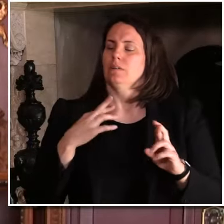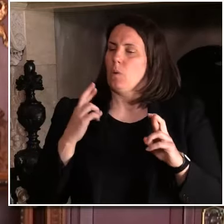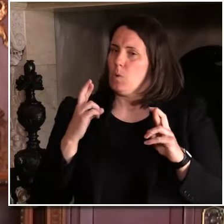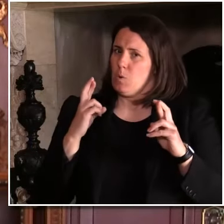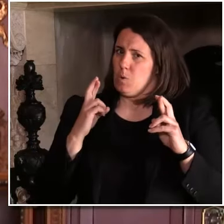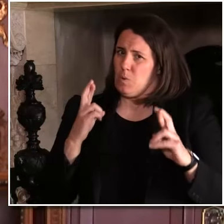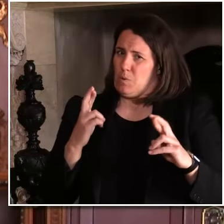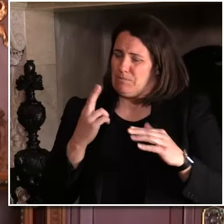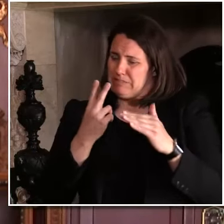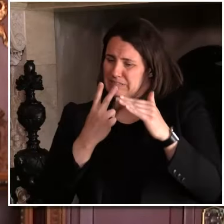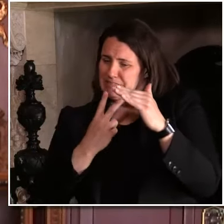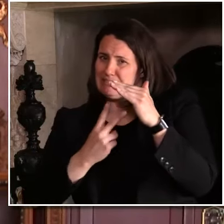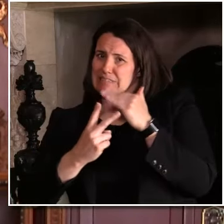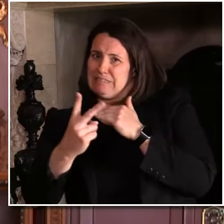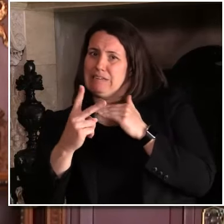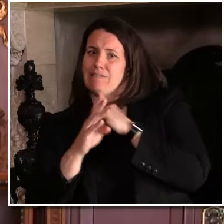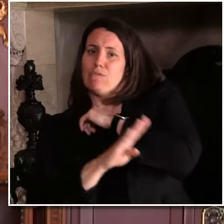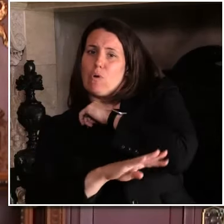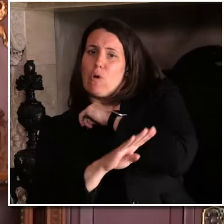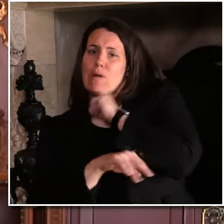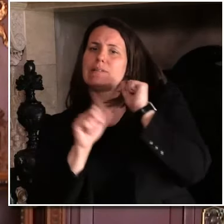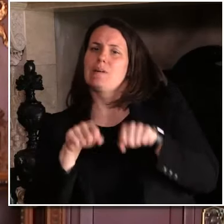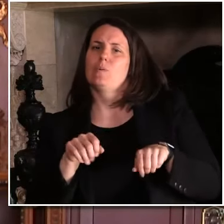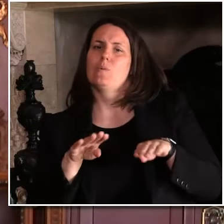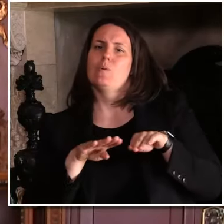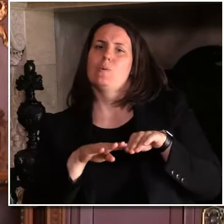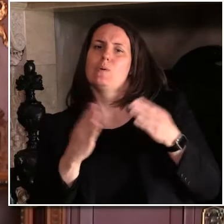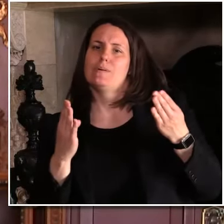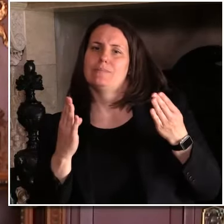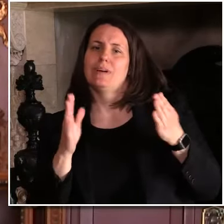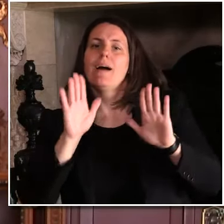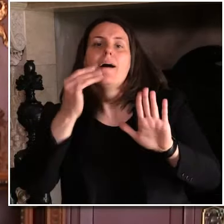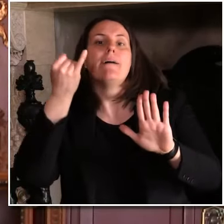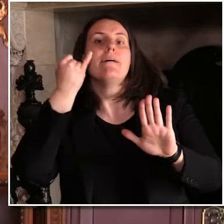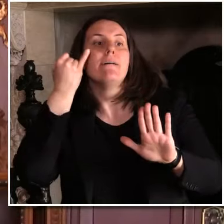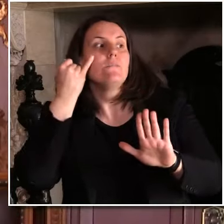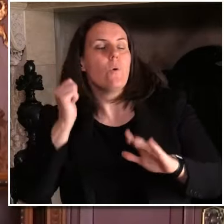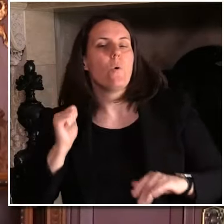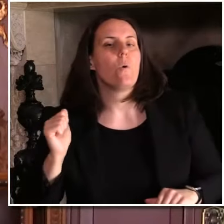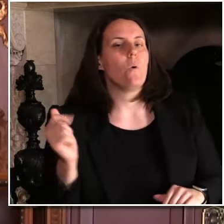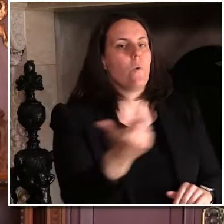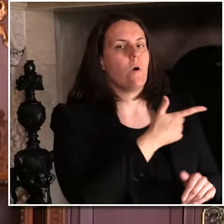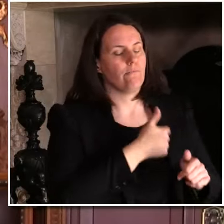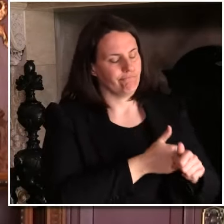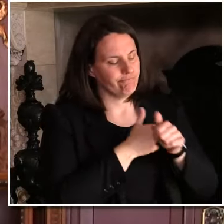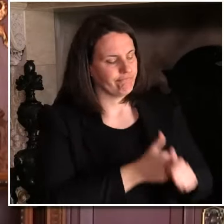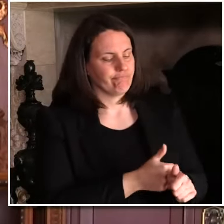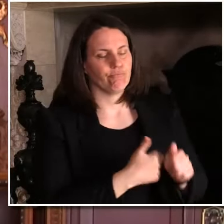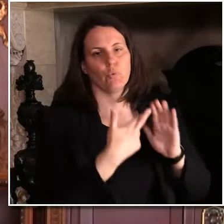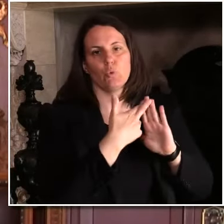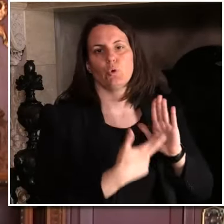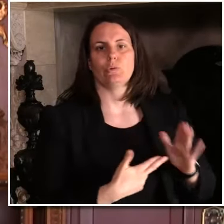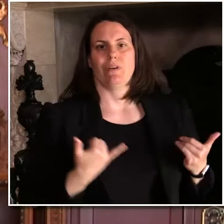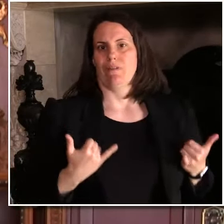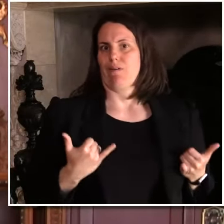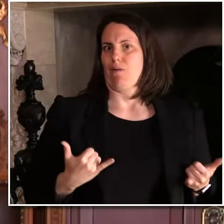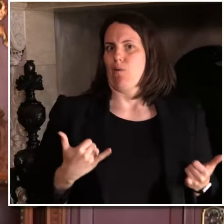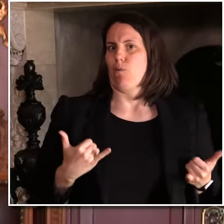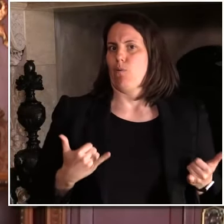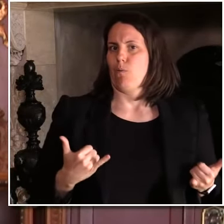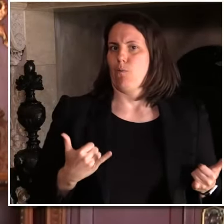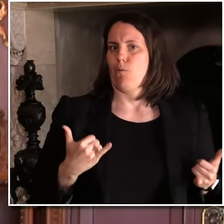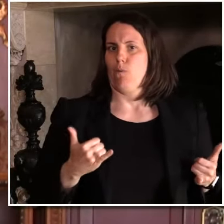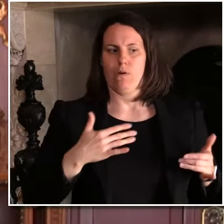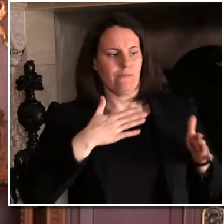number of viruses floating around this state are a small enough number that we can deal with them